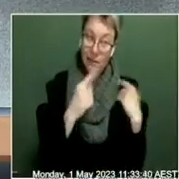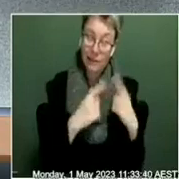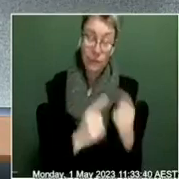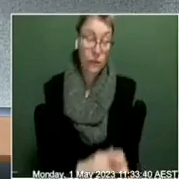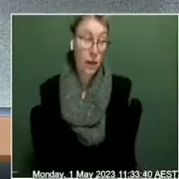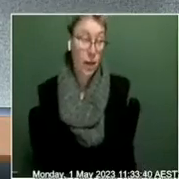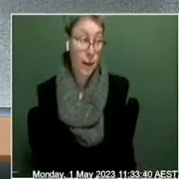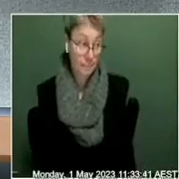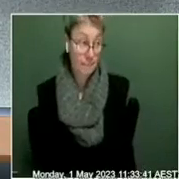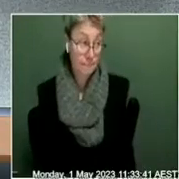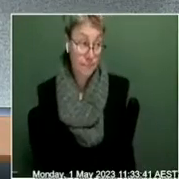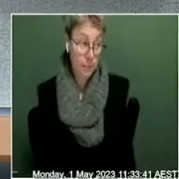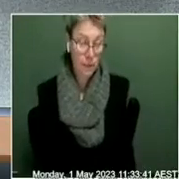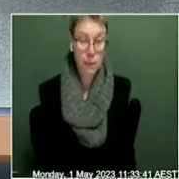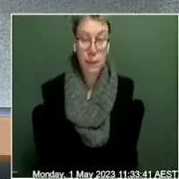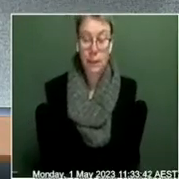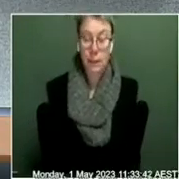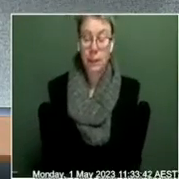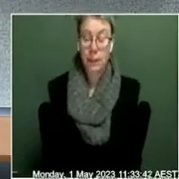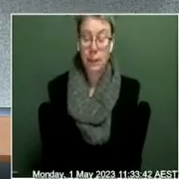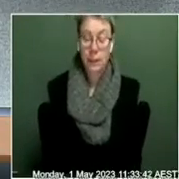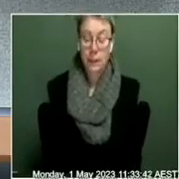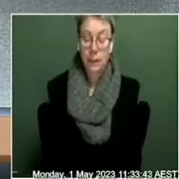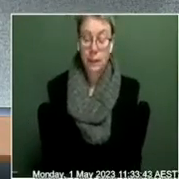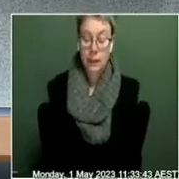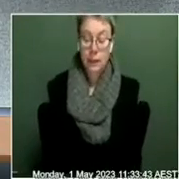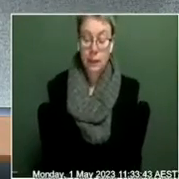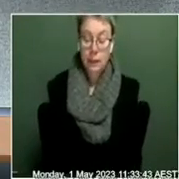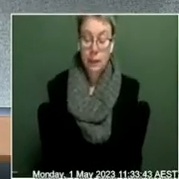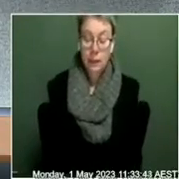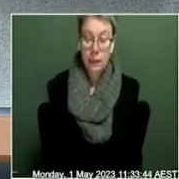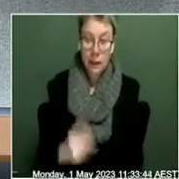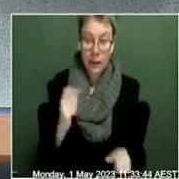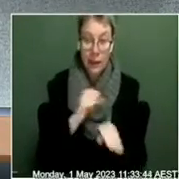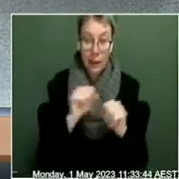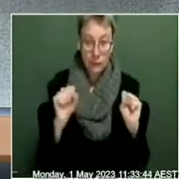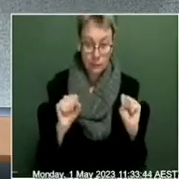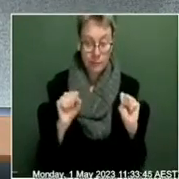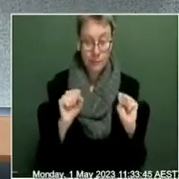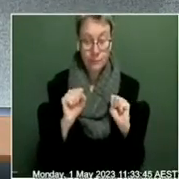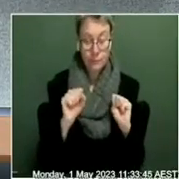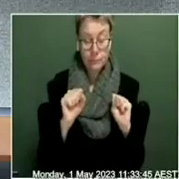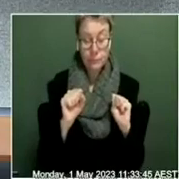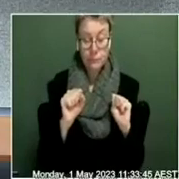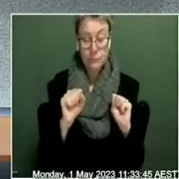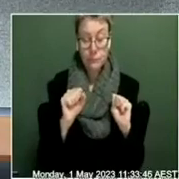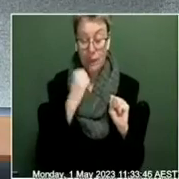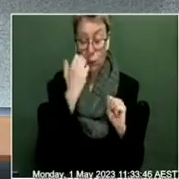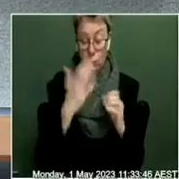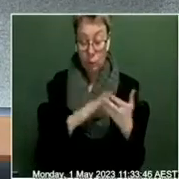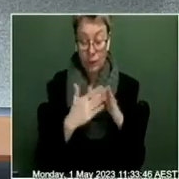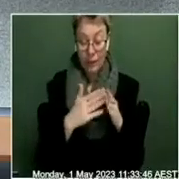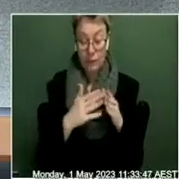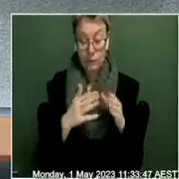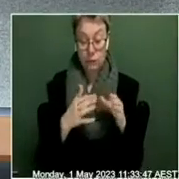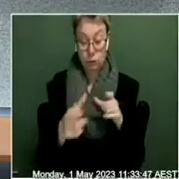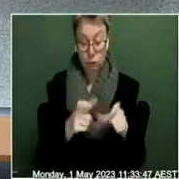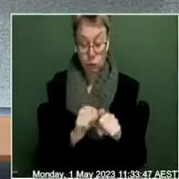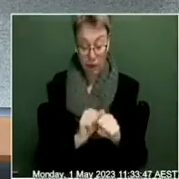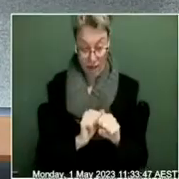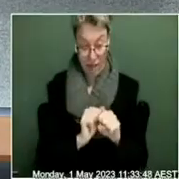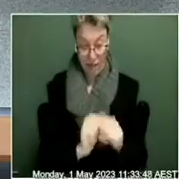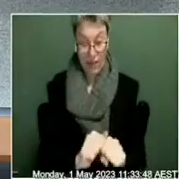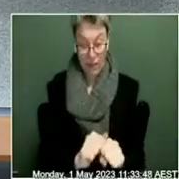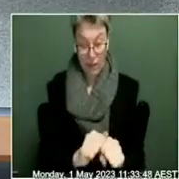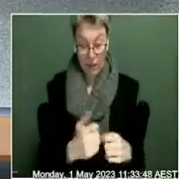department, have established the partnership forum and tried to have the most senior decision maker involved as a co-chair through the Minister for Health, and then with